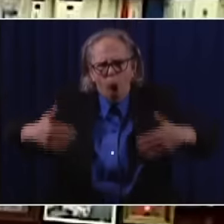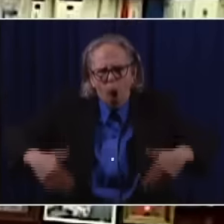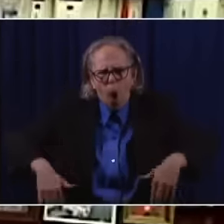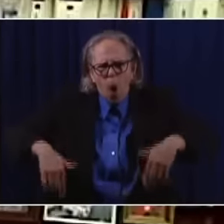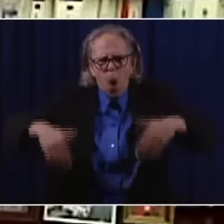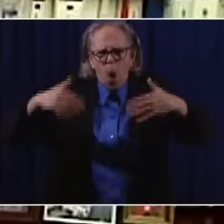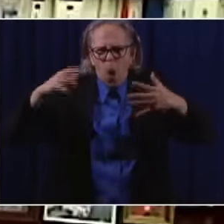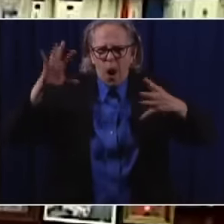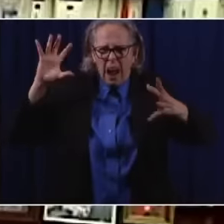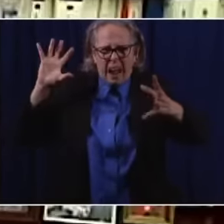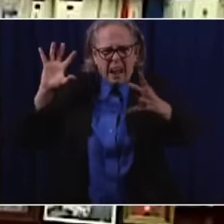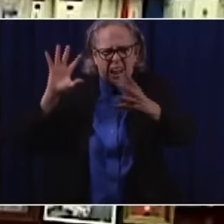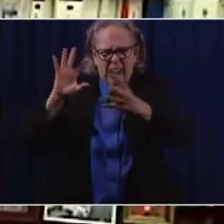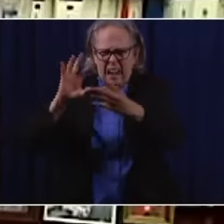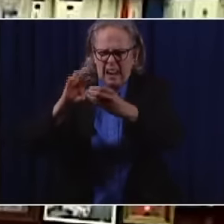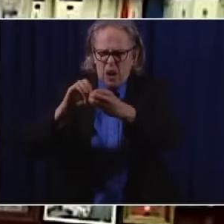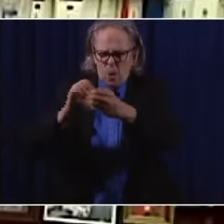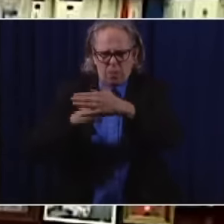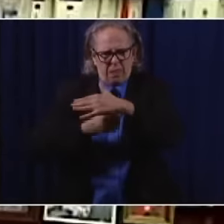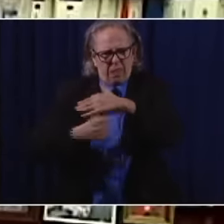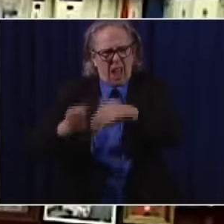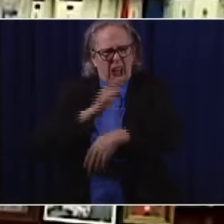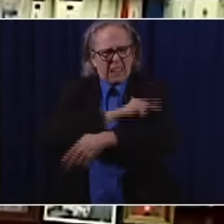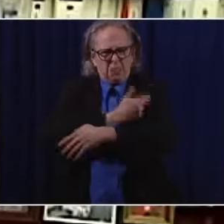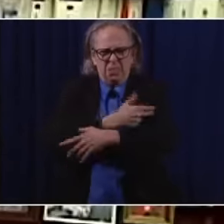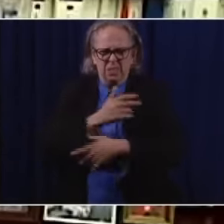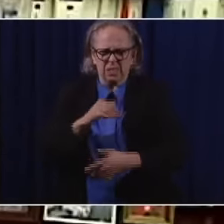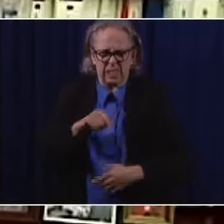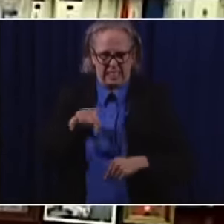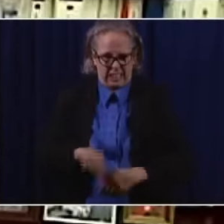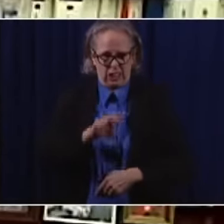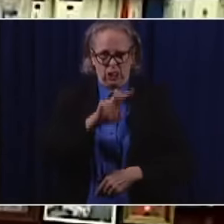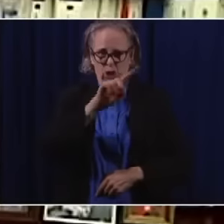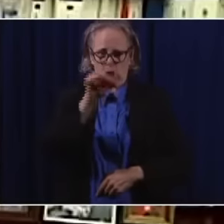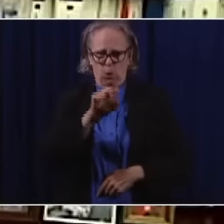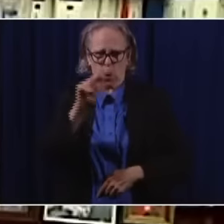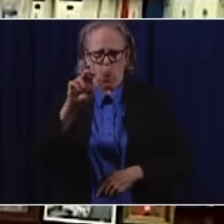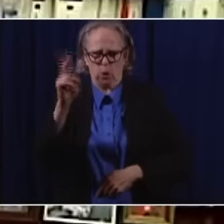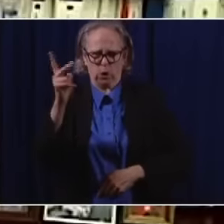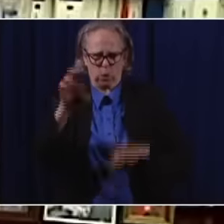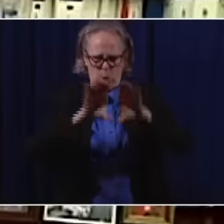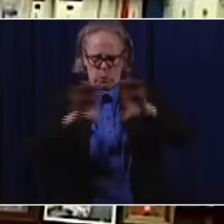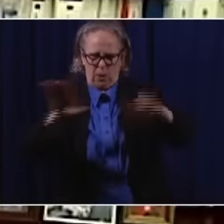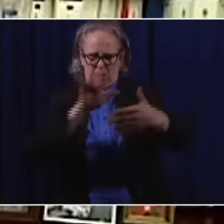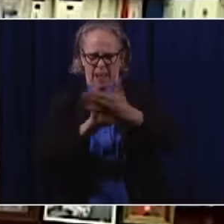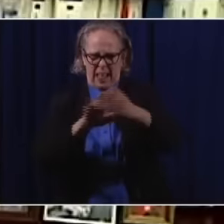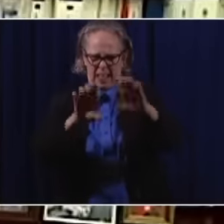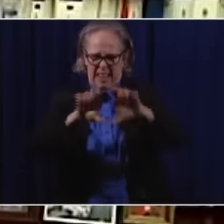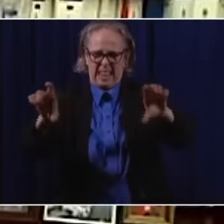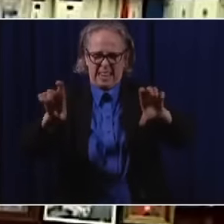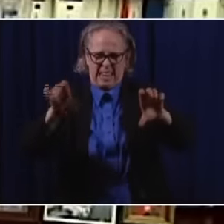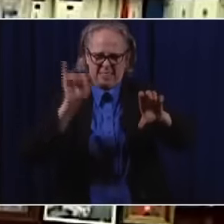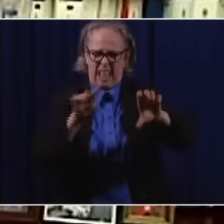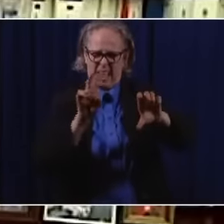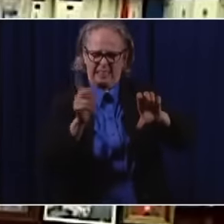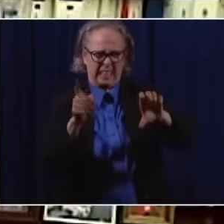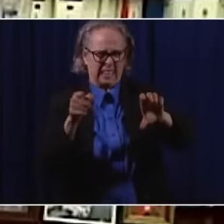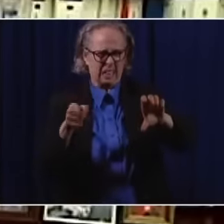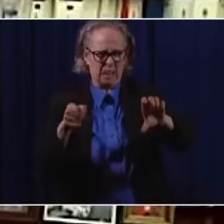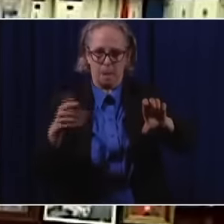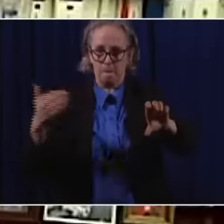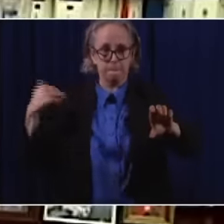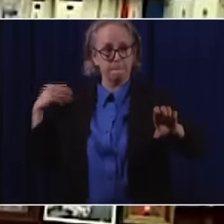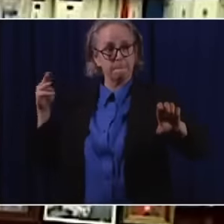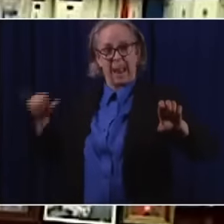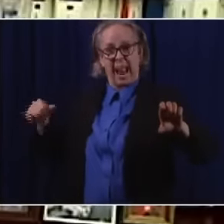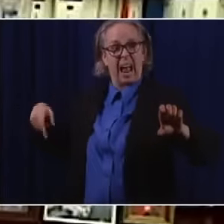hospitalizations. Here in Zone 2, we are at our highest rate since back in early May. Zone 3 is actually